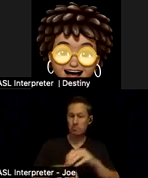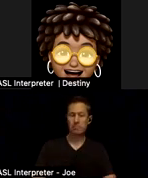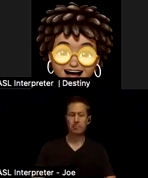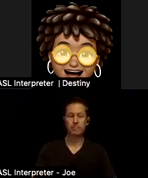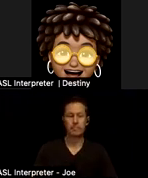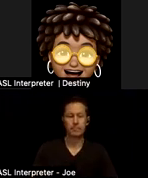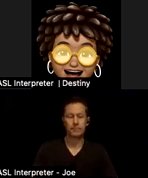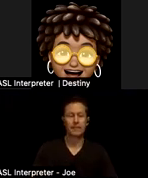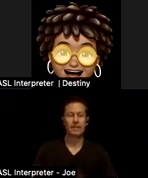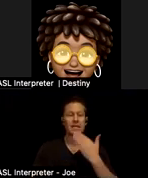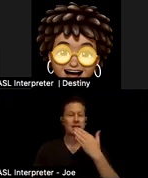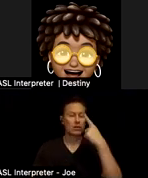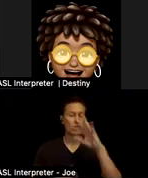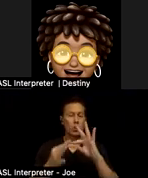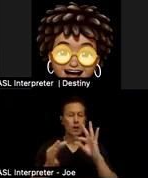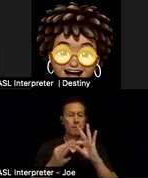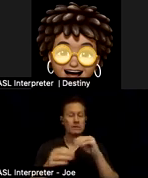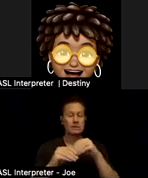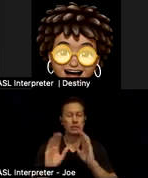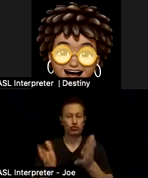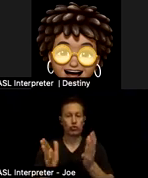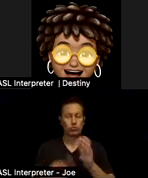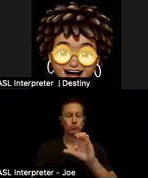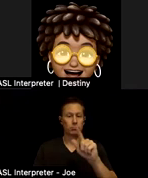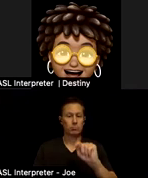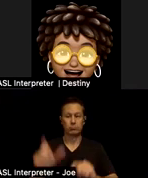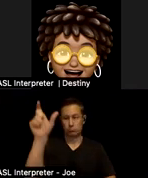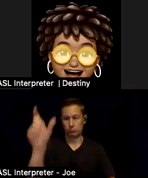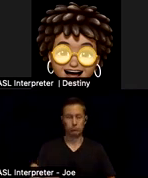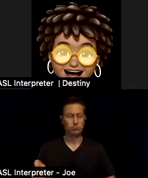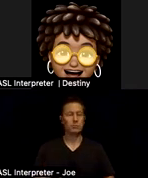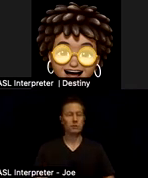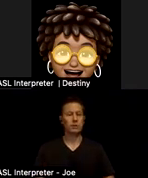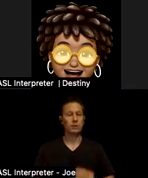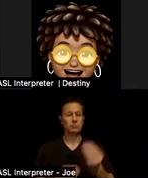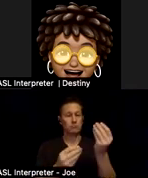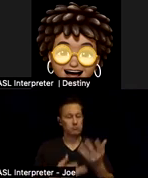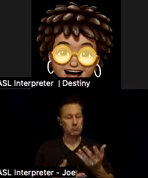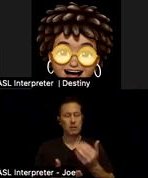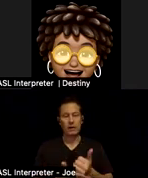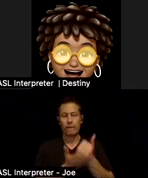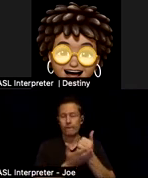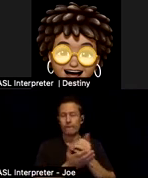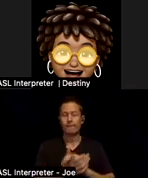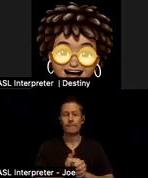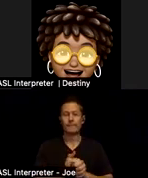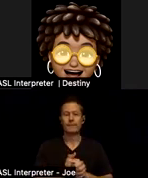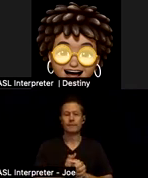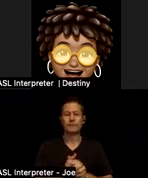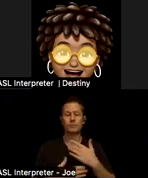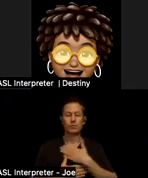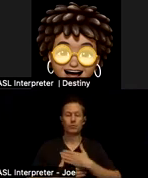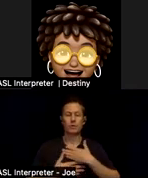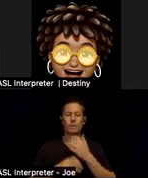And thanks for the comments in the chat for the just being useful and informative. We like to make sure